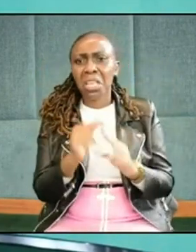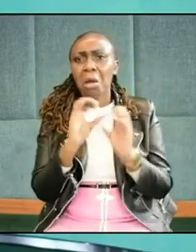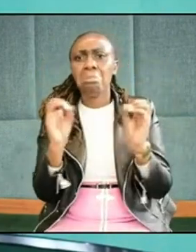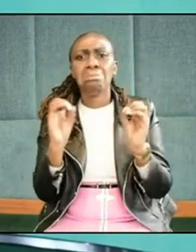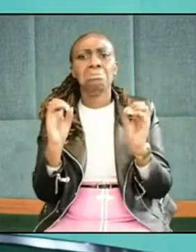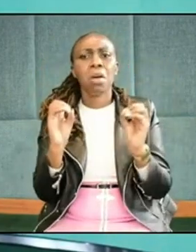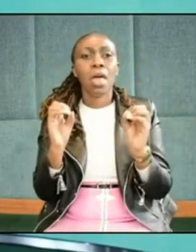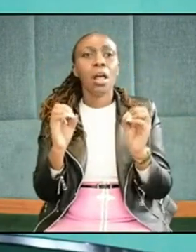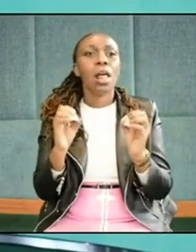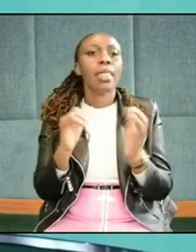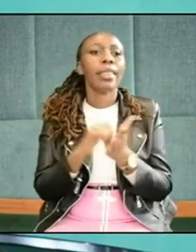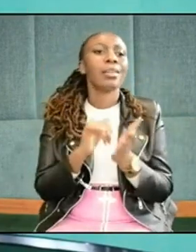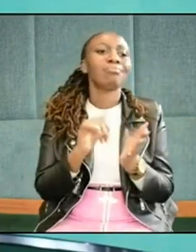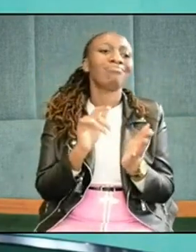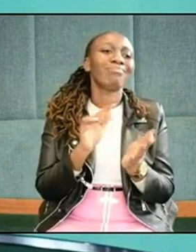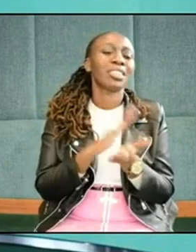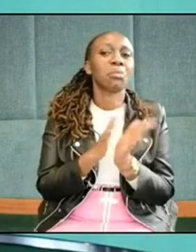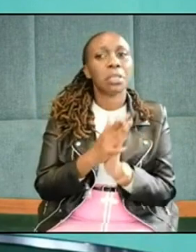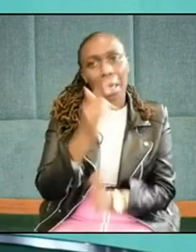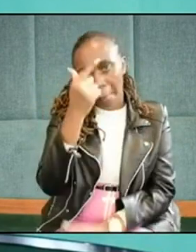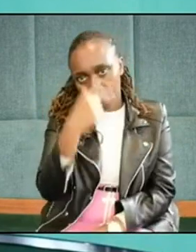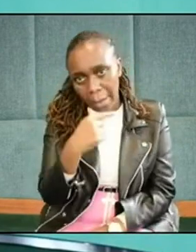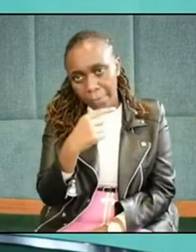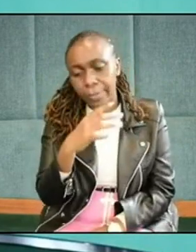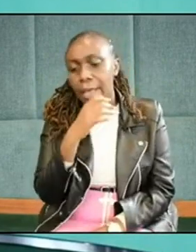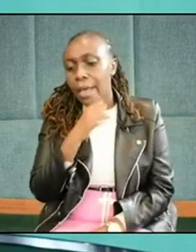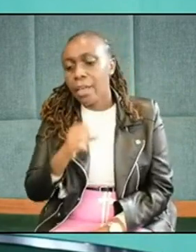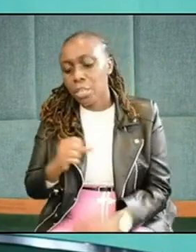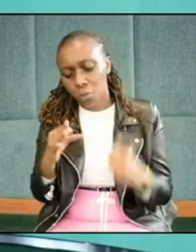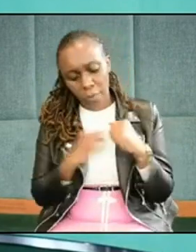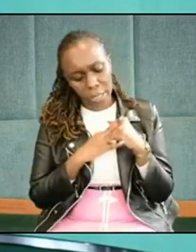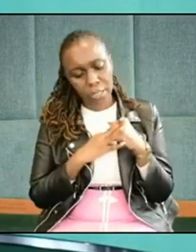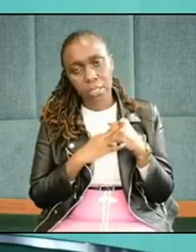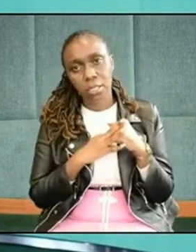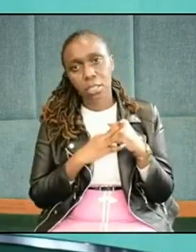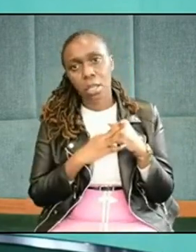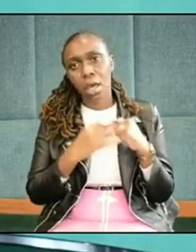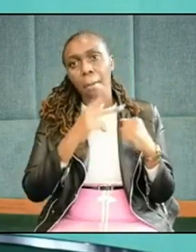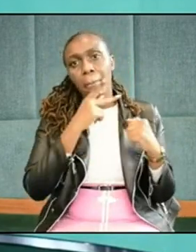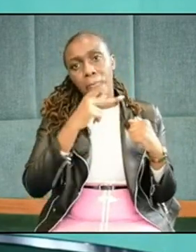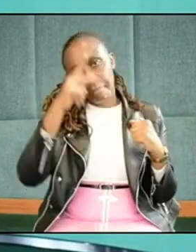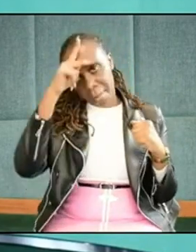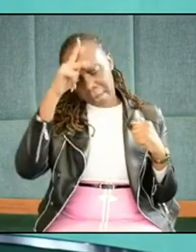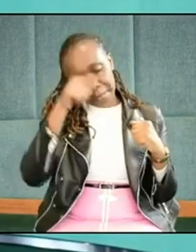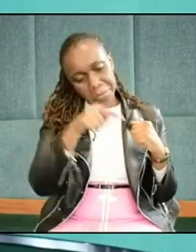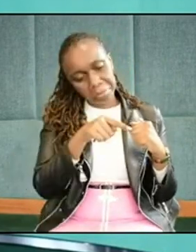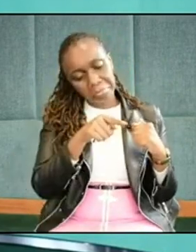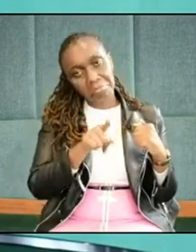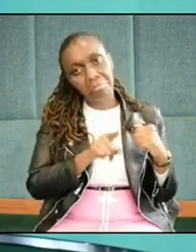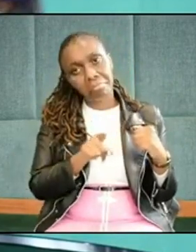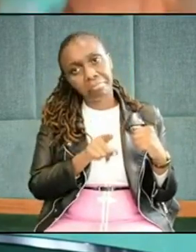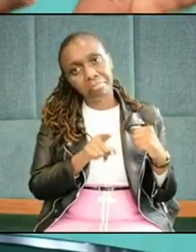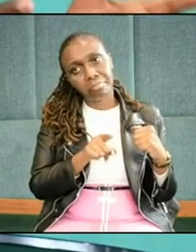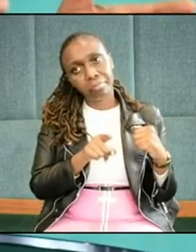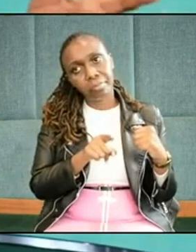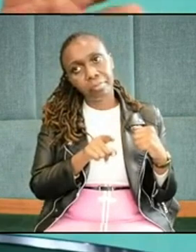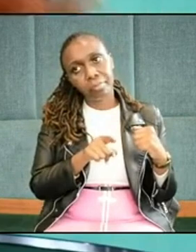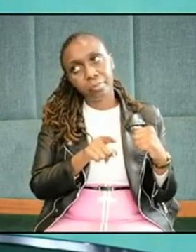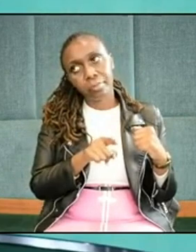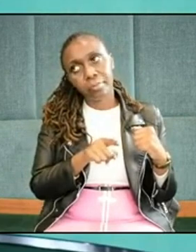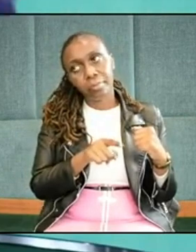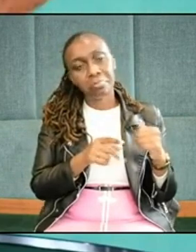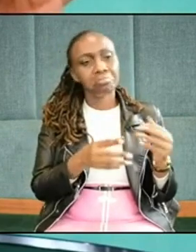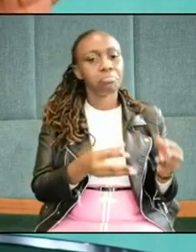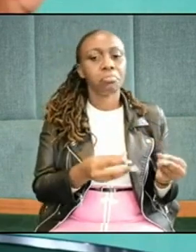for the rest of her life. And at the age of 8, the parents took her and gave her to